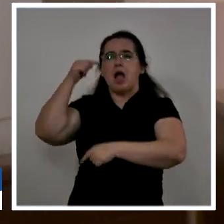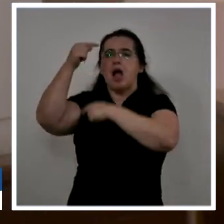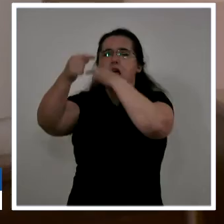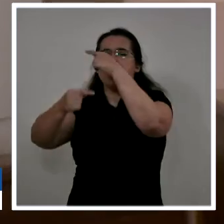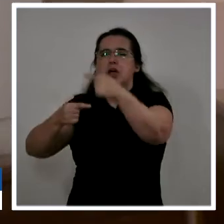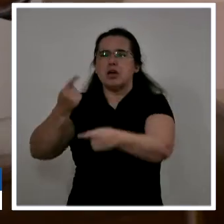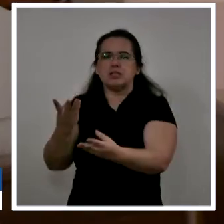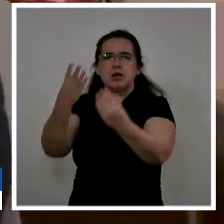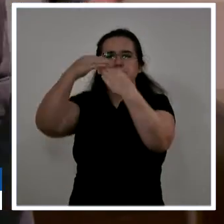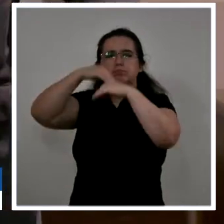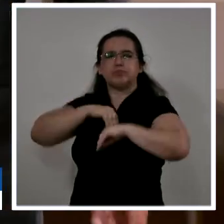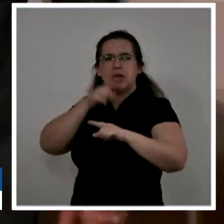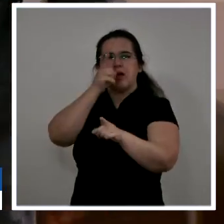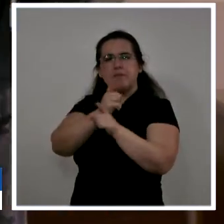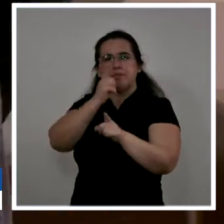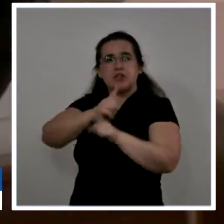hereditariedade que nós temos.